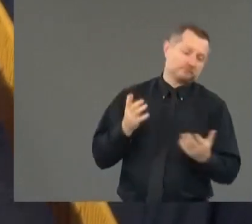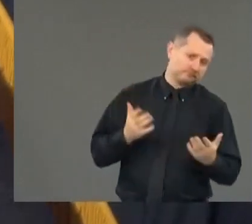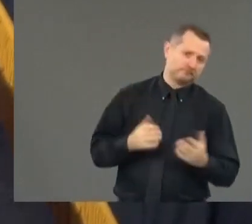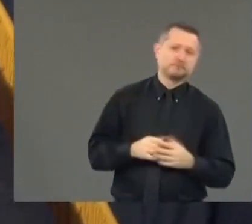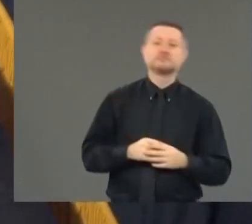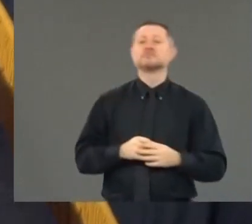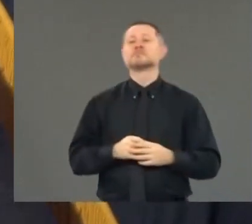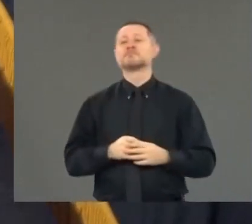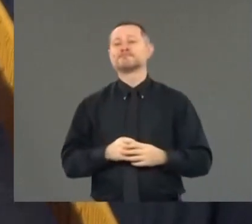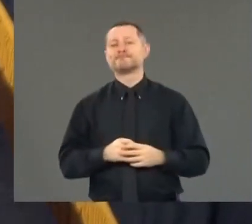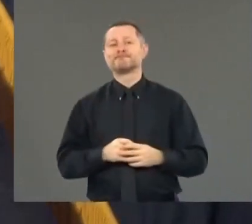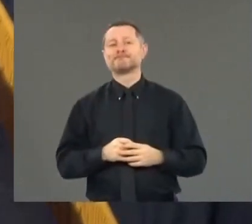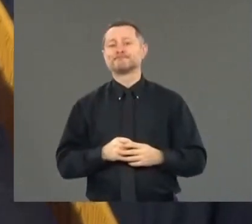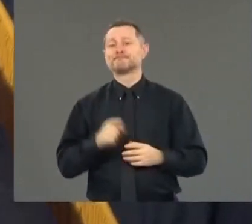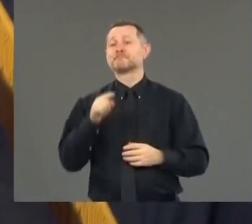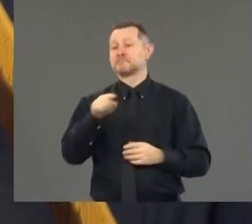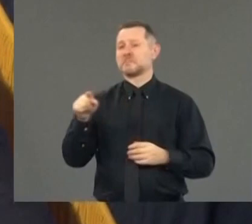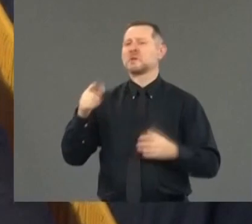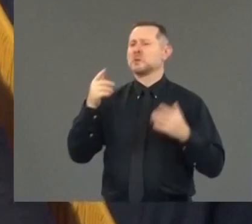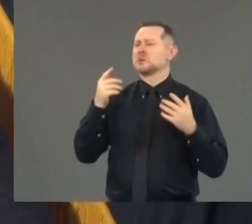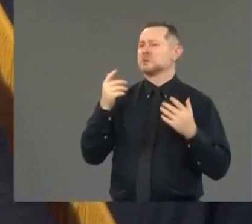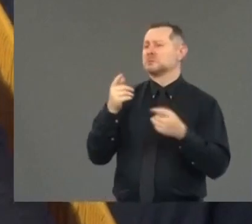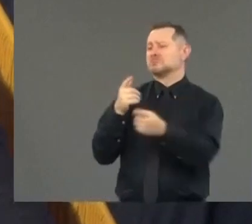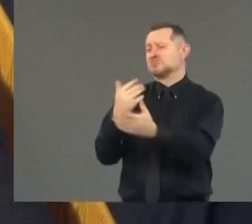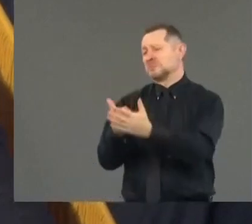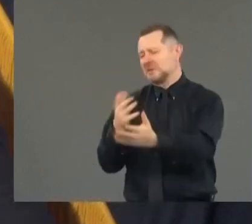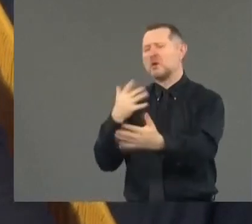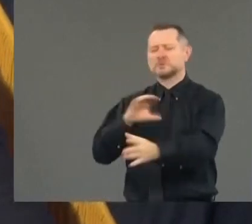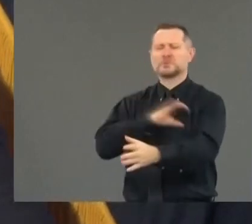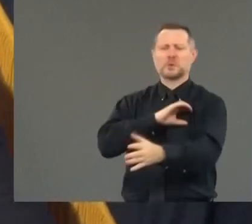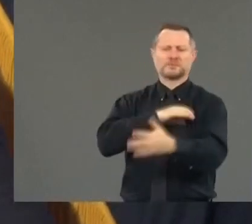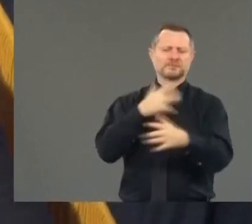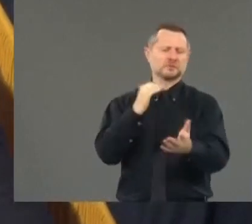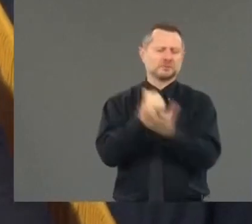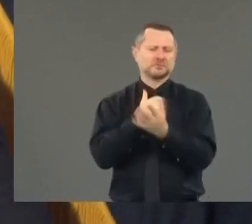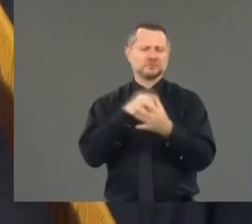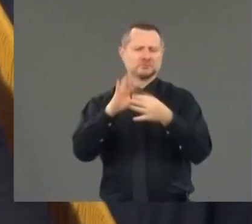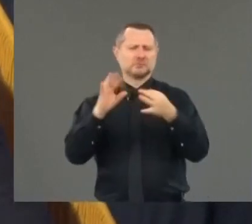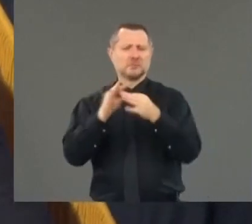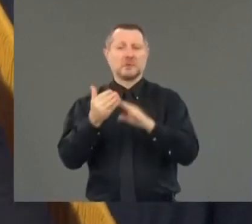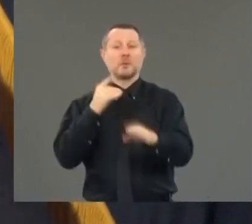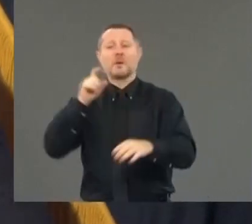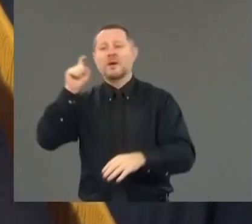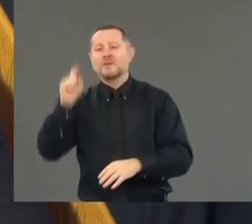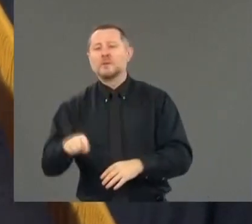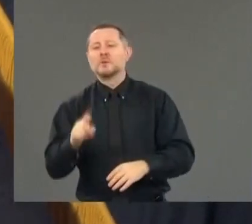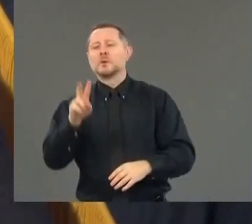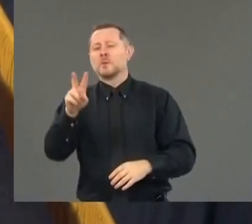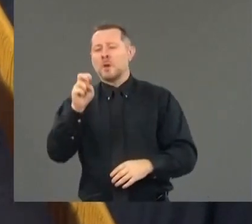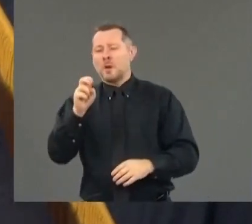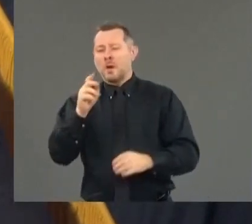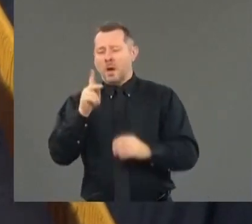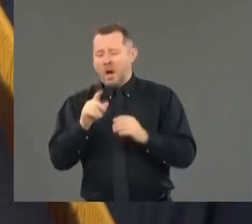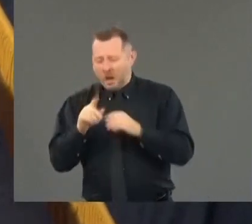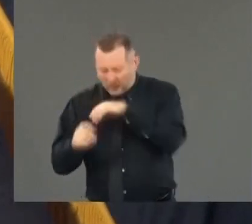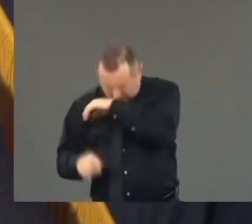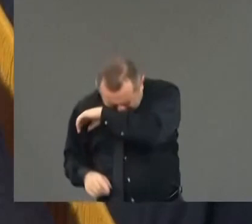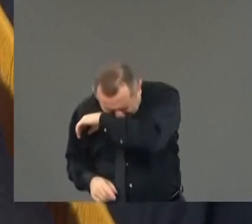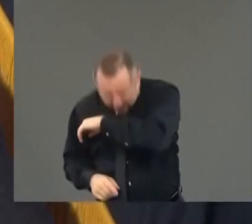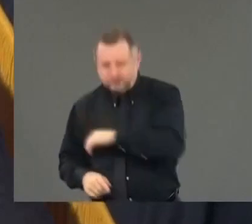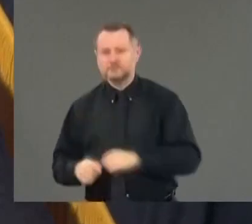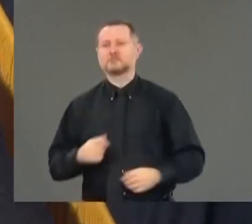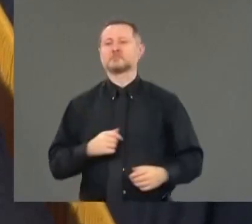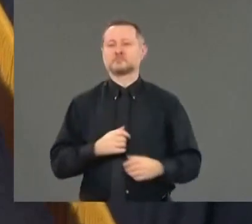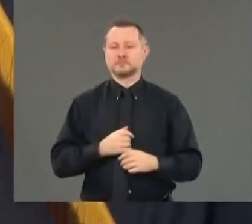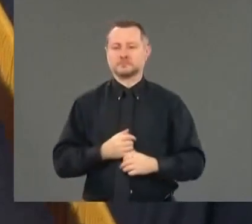I said in the beginning, we've had state police helping all the upstate cities. City of Rochester asked for 200 additional state police for tonight, and we're doing that,